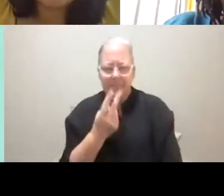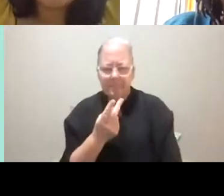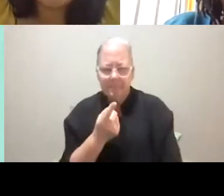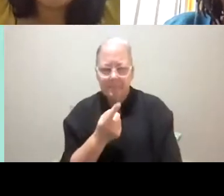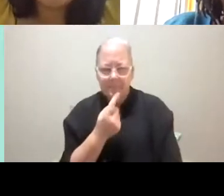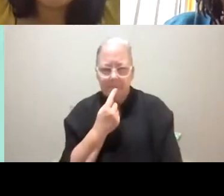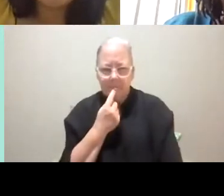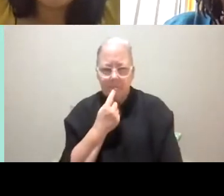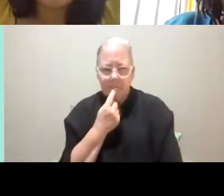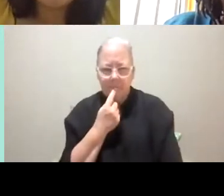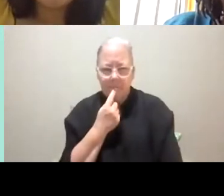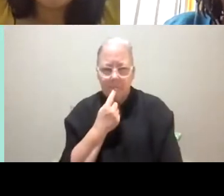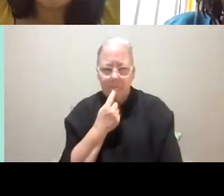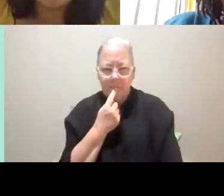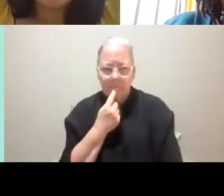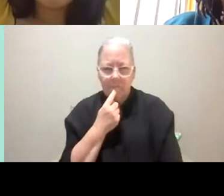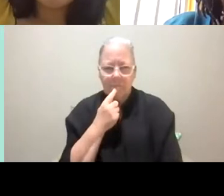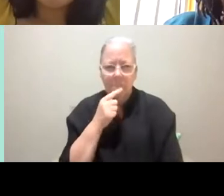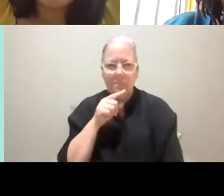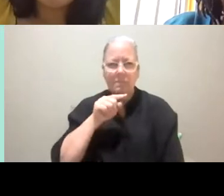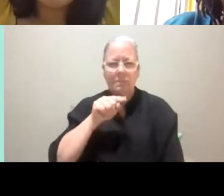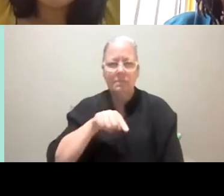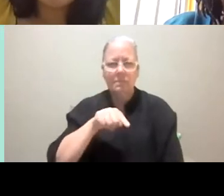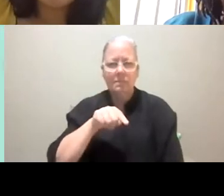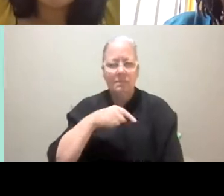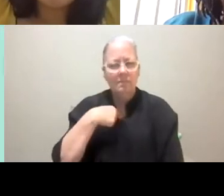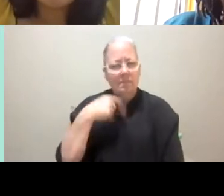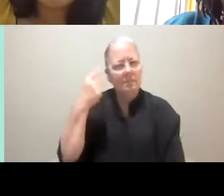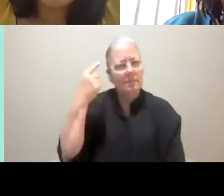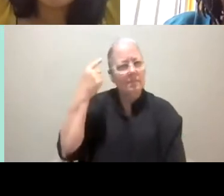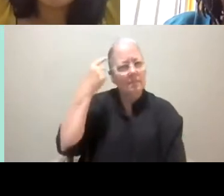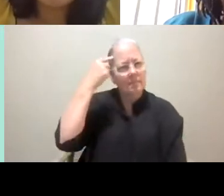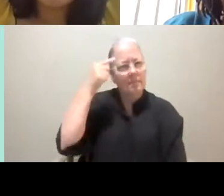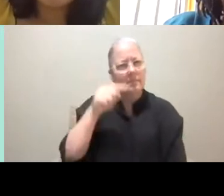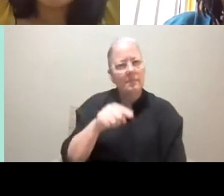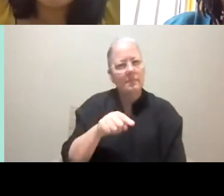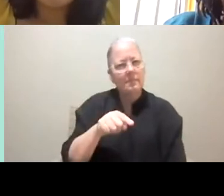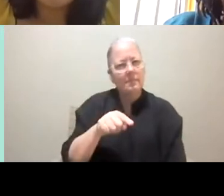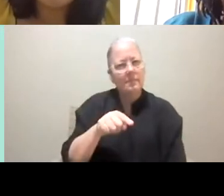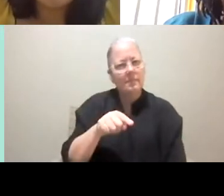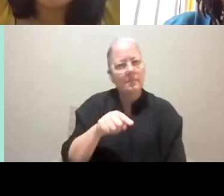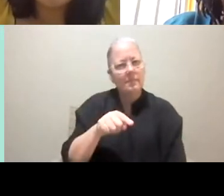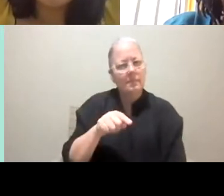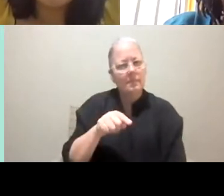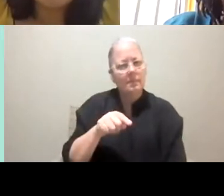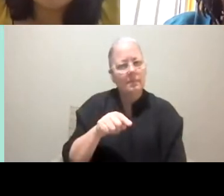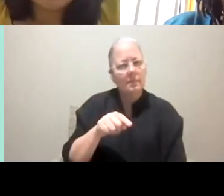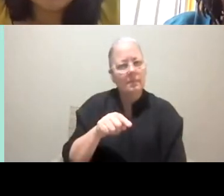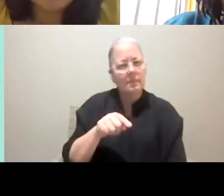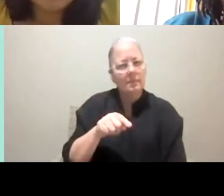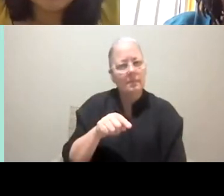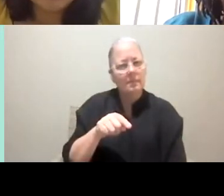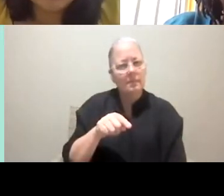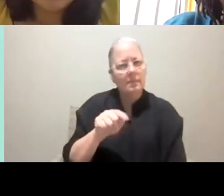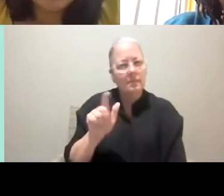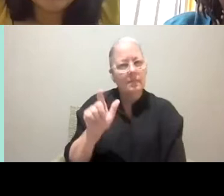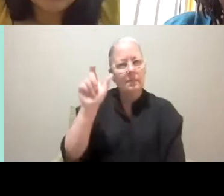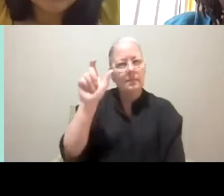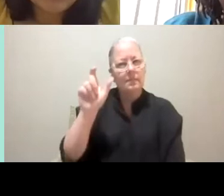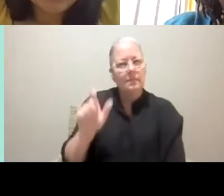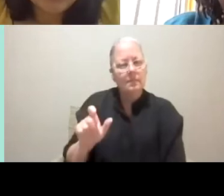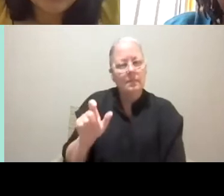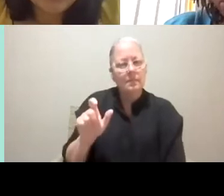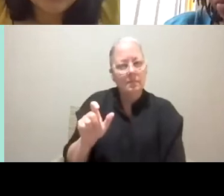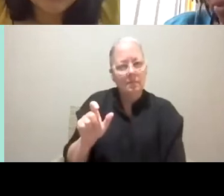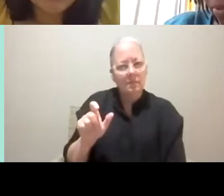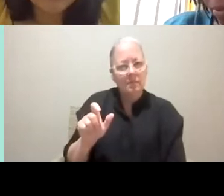Laura Waters, I think. Hi, all in terms of disability